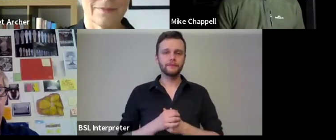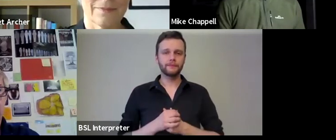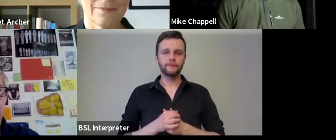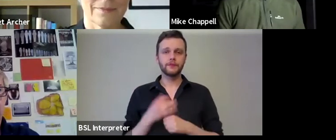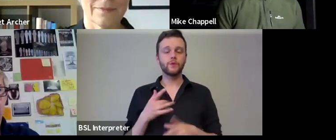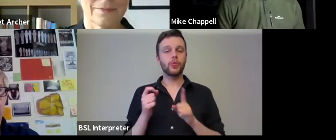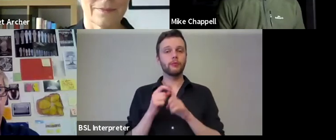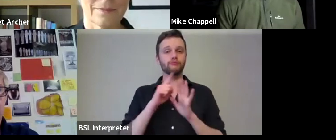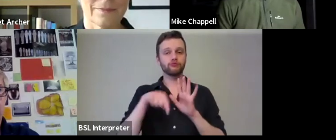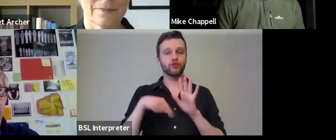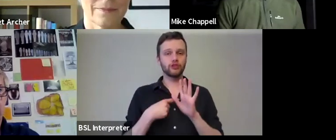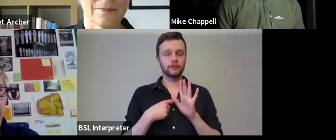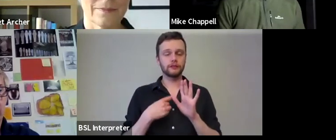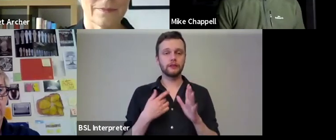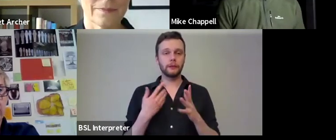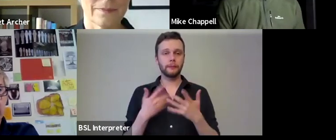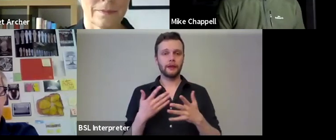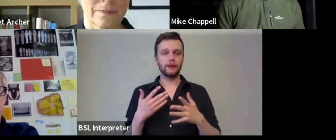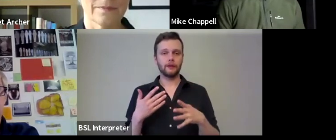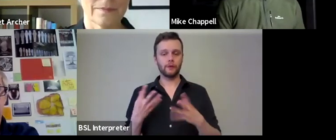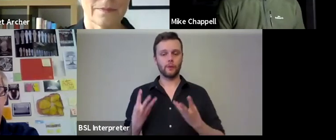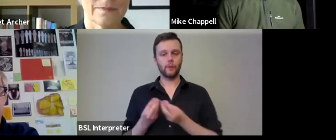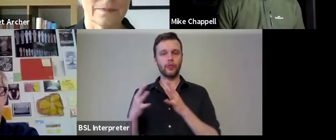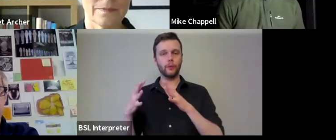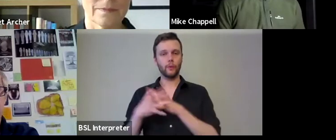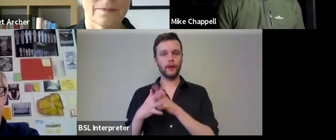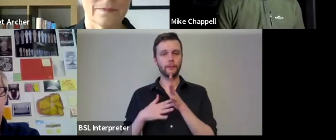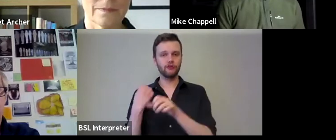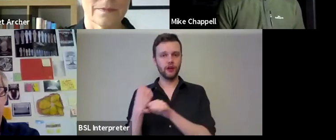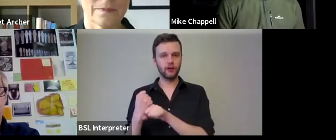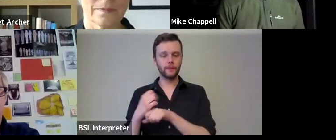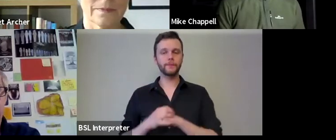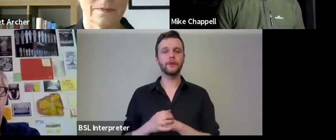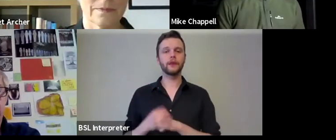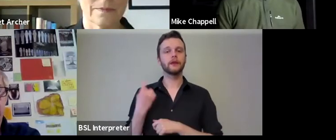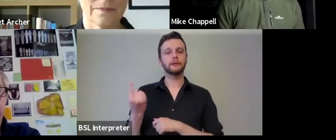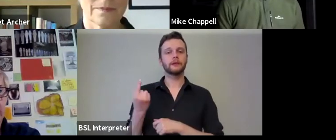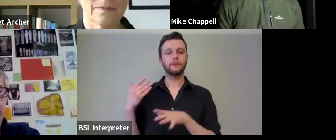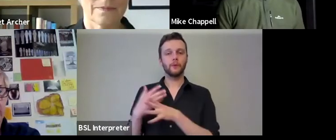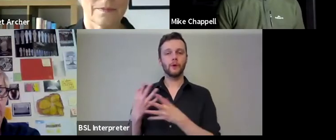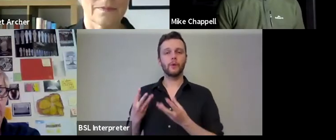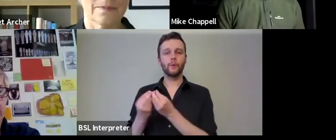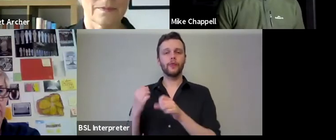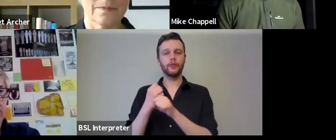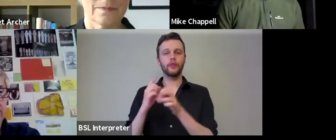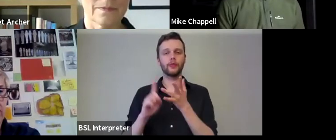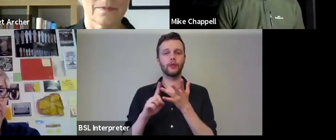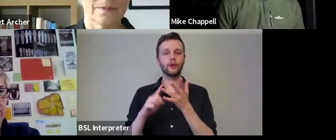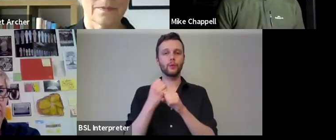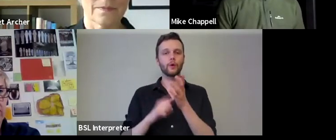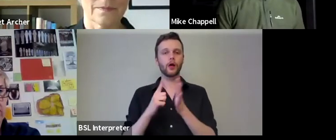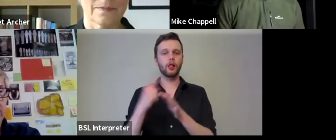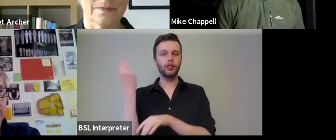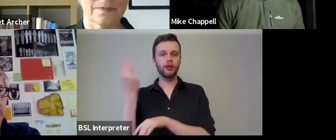the project with Wayne McGregor had been working with Google Arts and Culture for